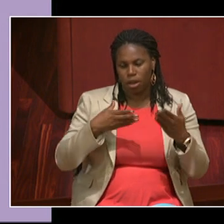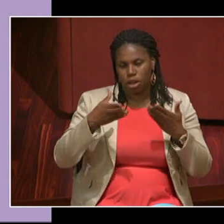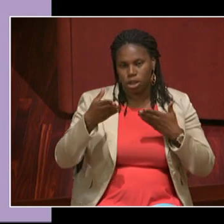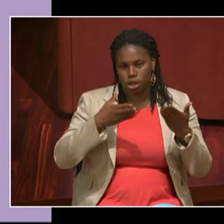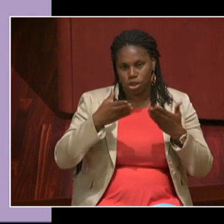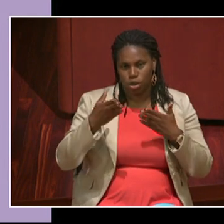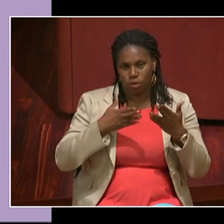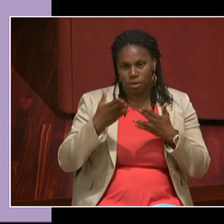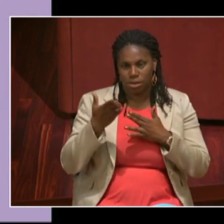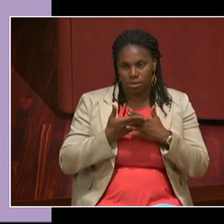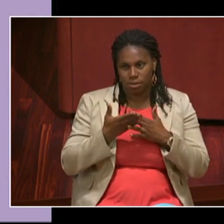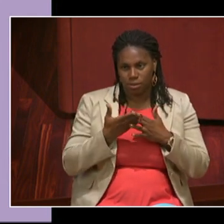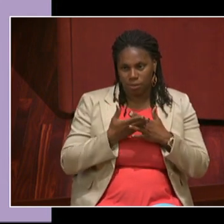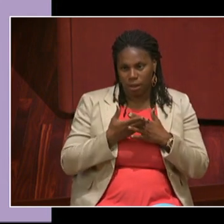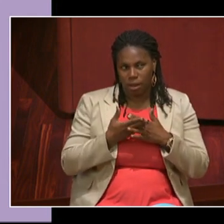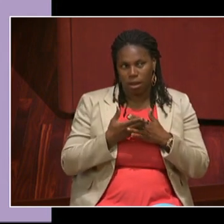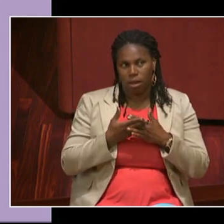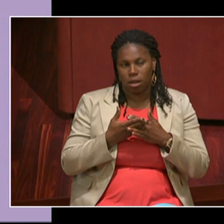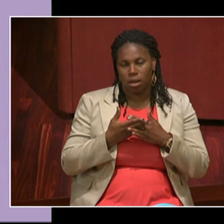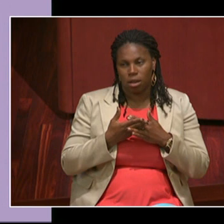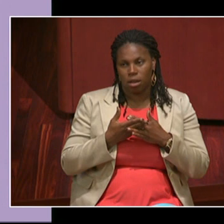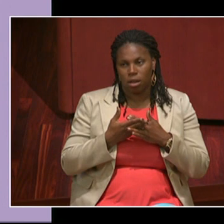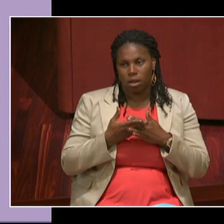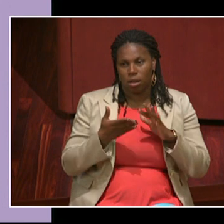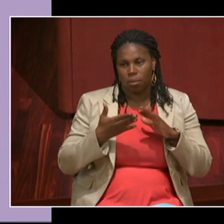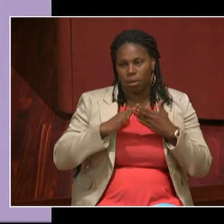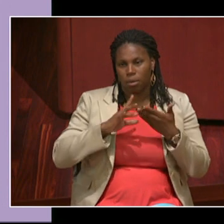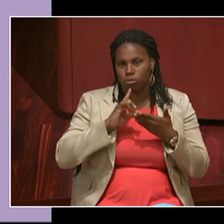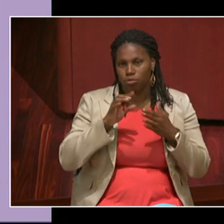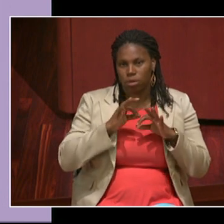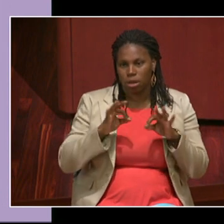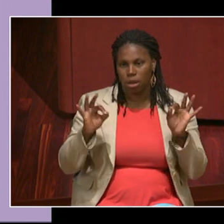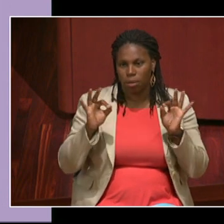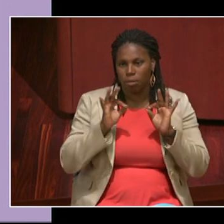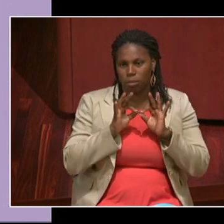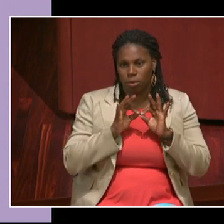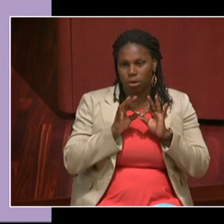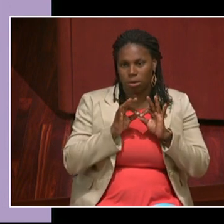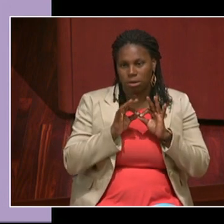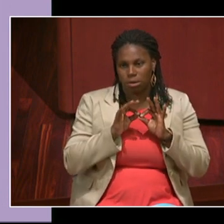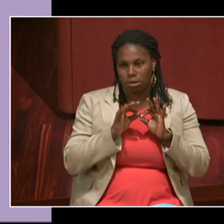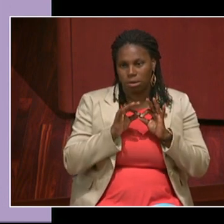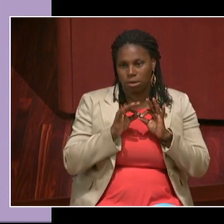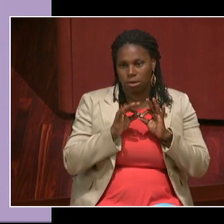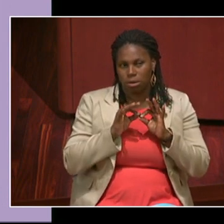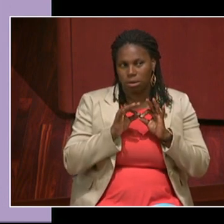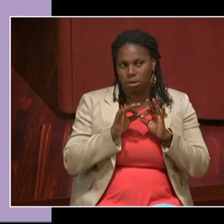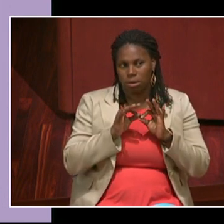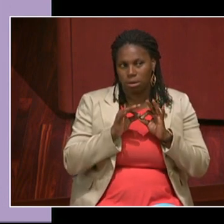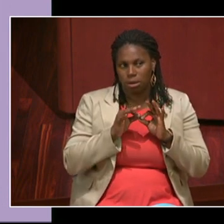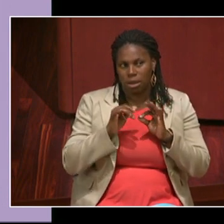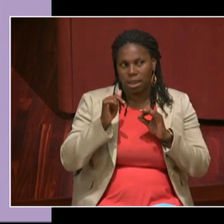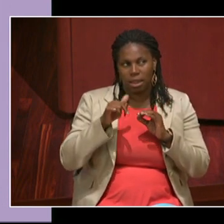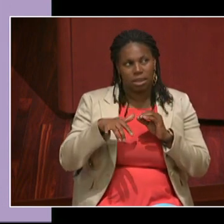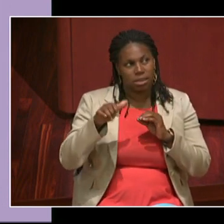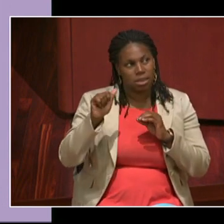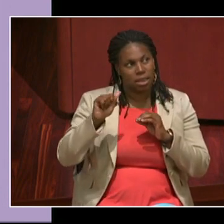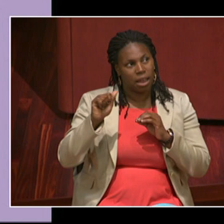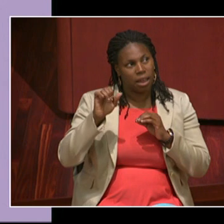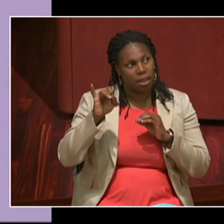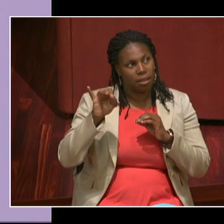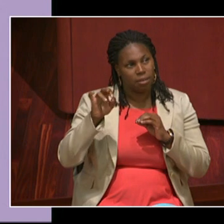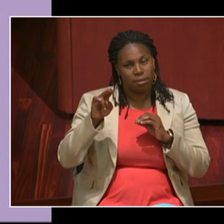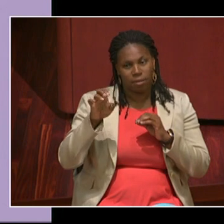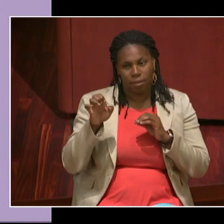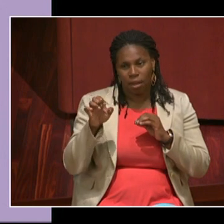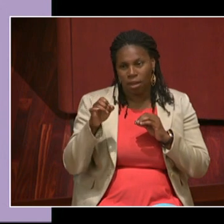some kind. Now, this is when it becomes really important again. You may be tempted to think this is an A file, but unless